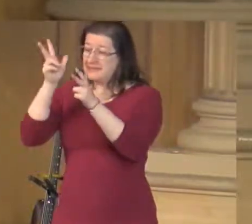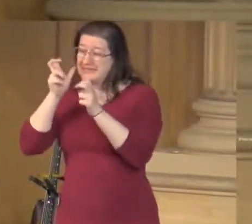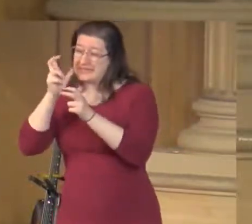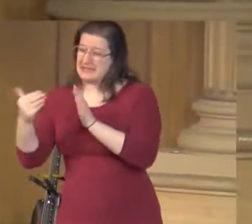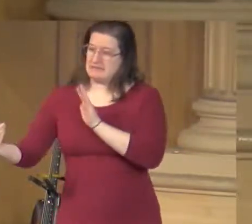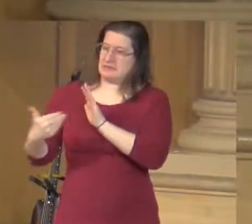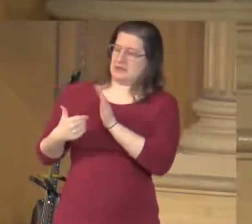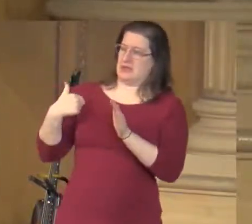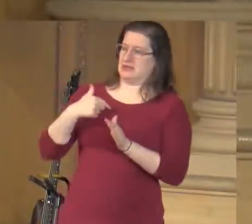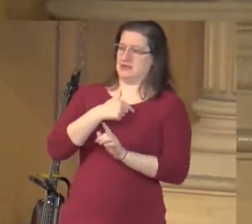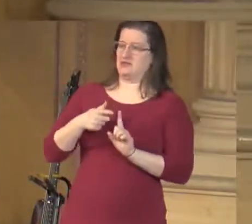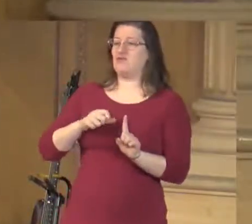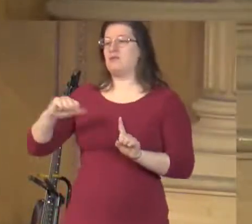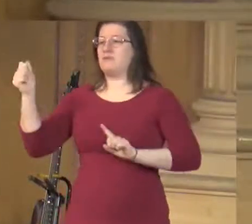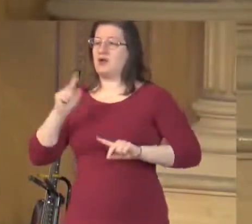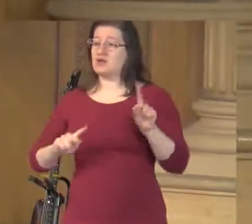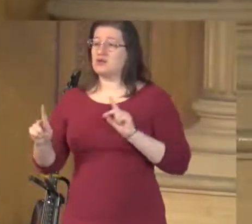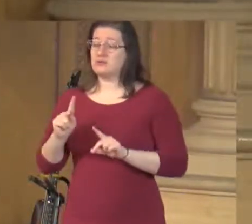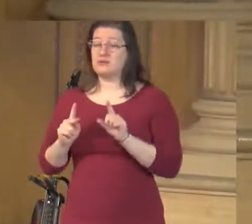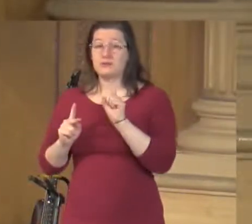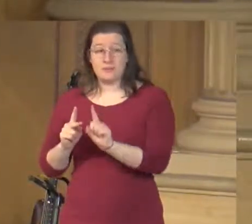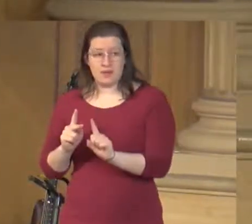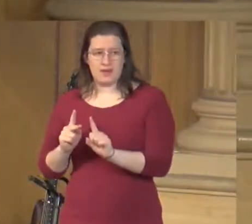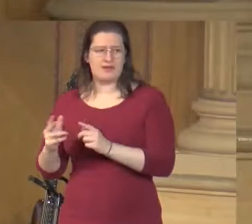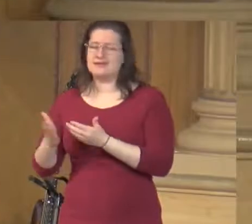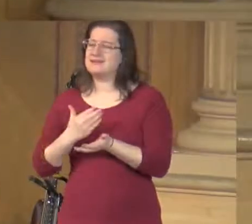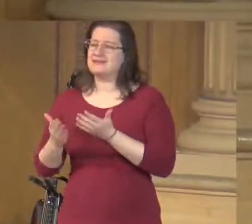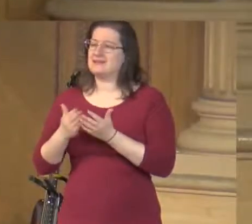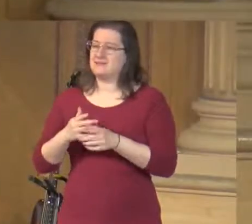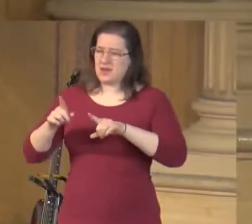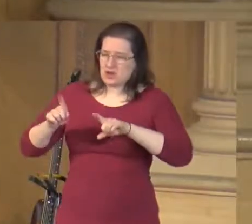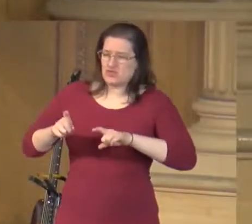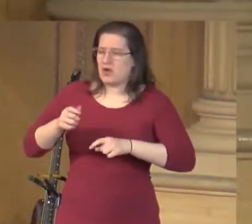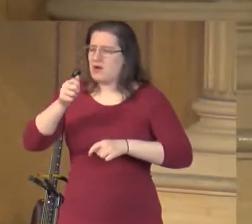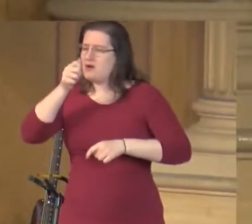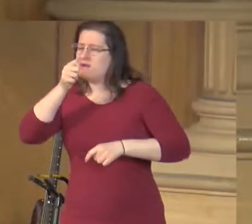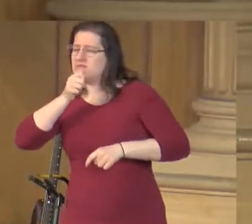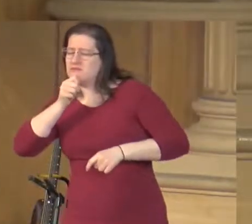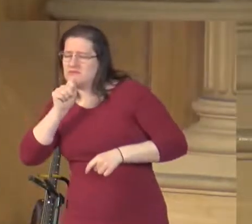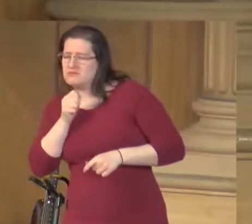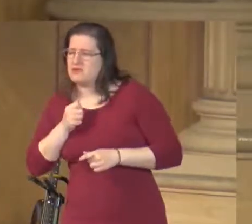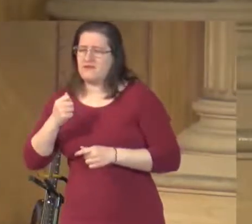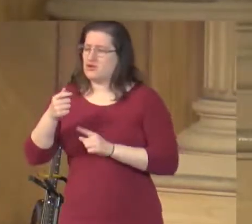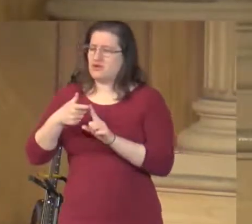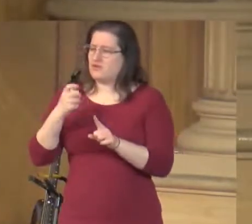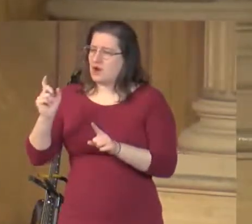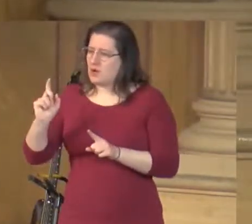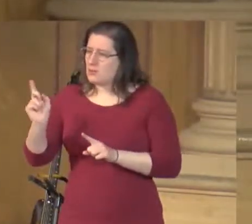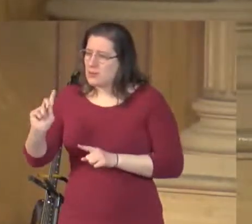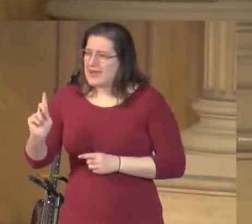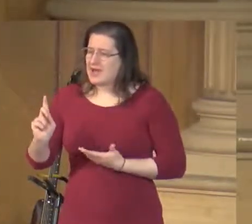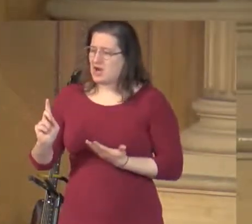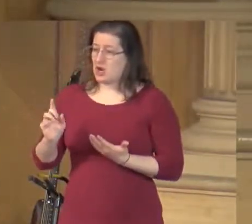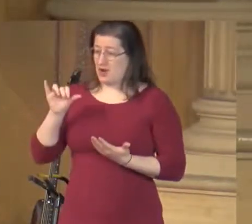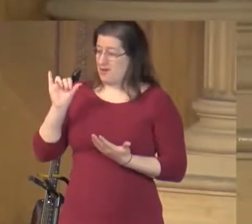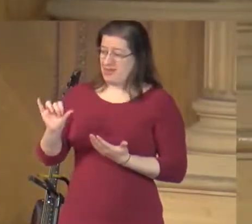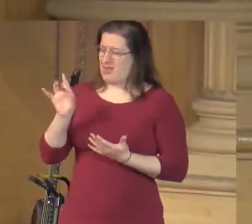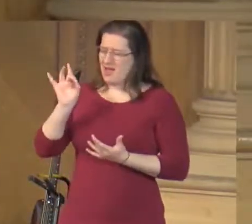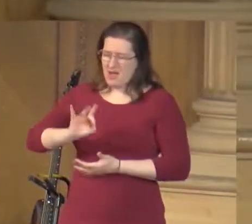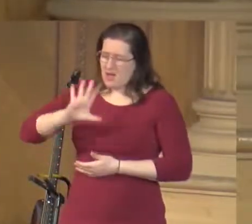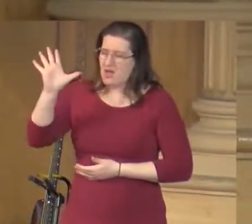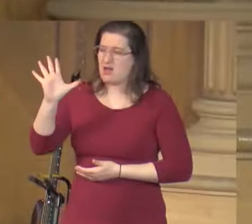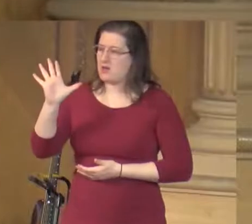us by people. But regardless of the source of the trials that we walk through, regardless of how fiery the trial is,